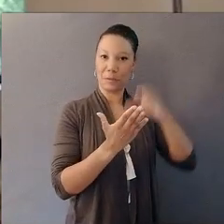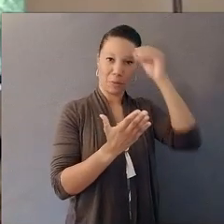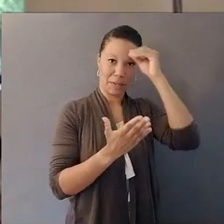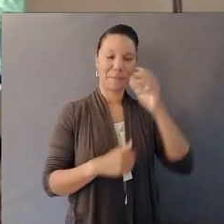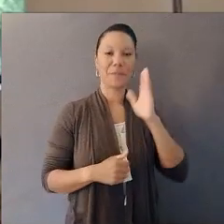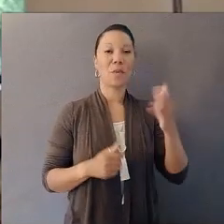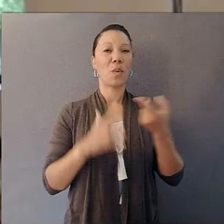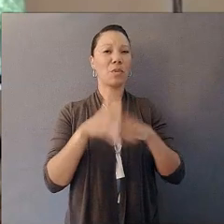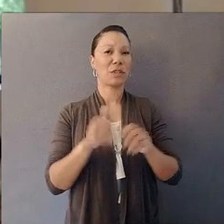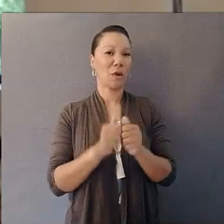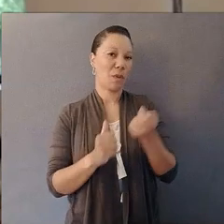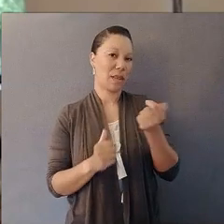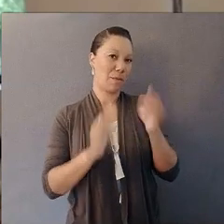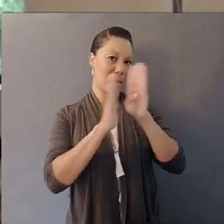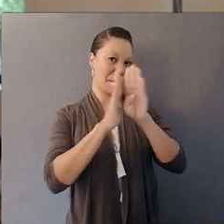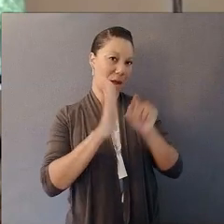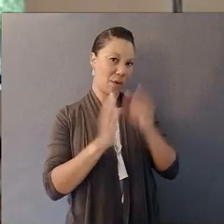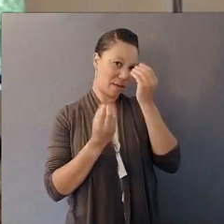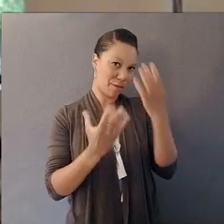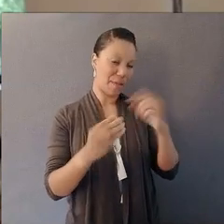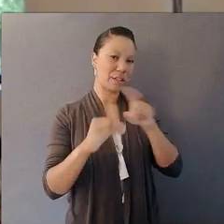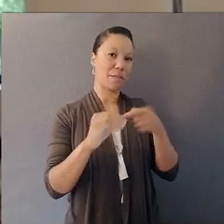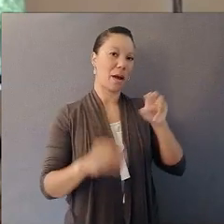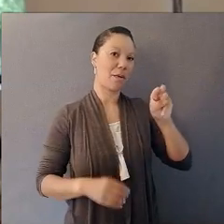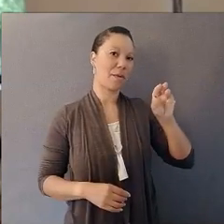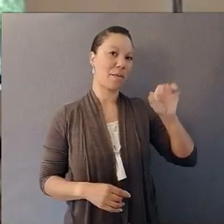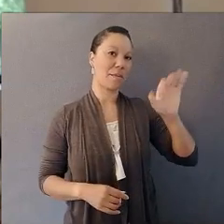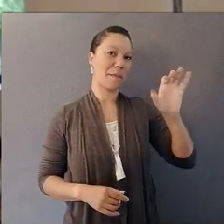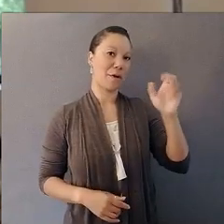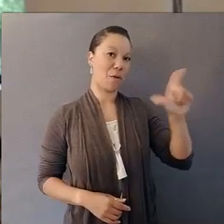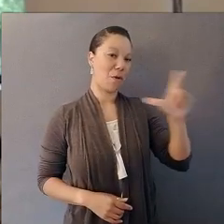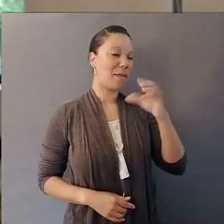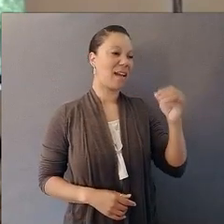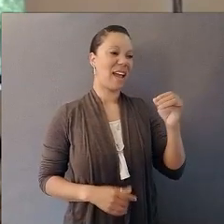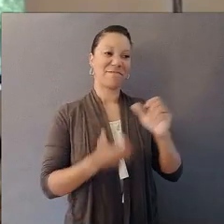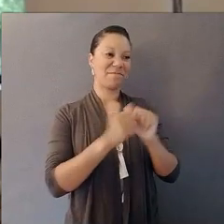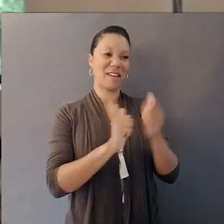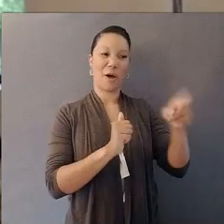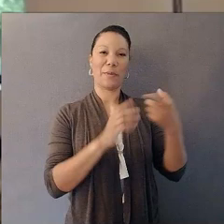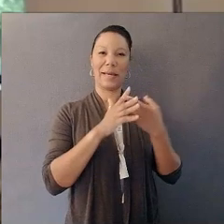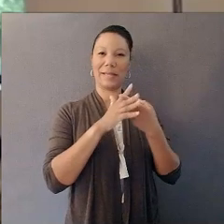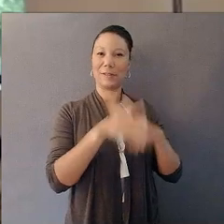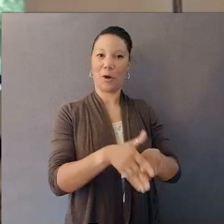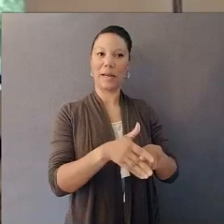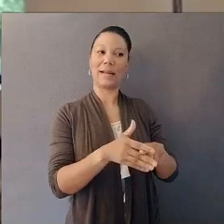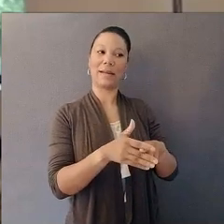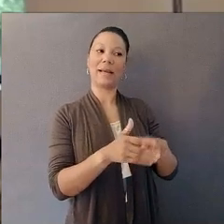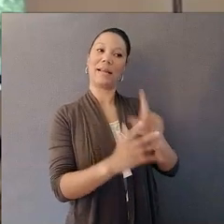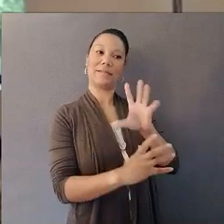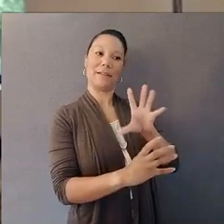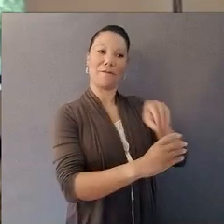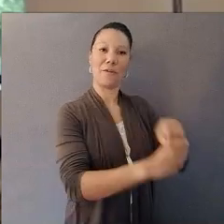of background about Michael and kind of how he started getting into math.